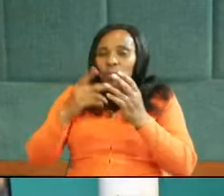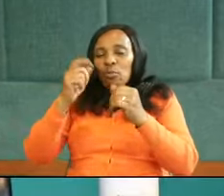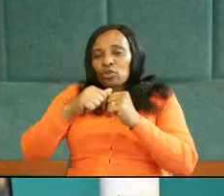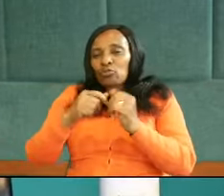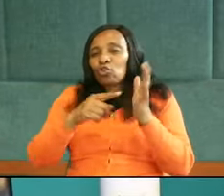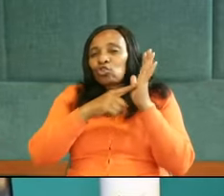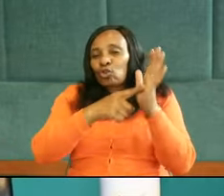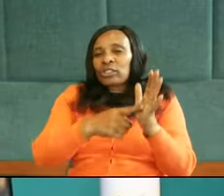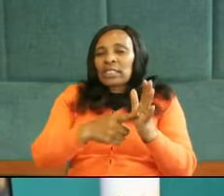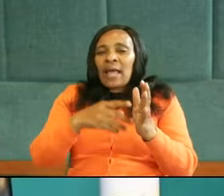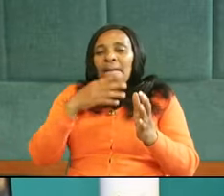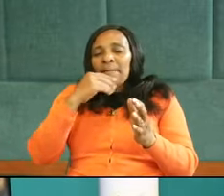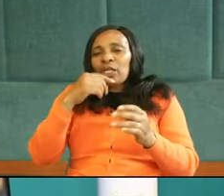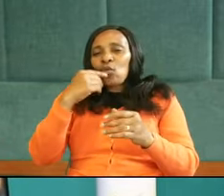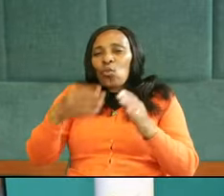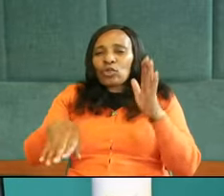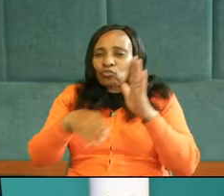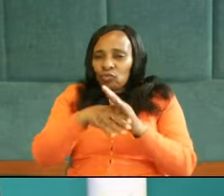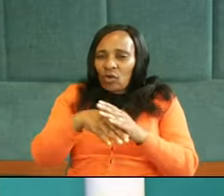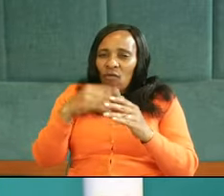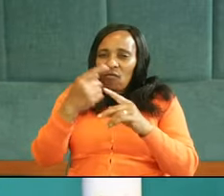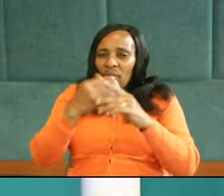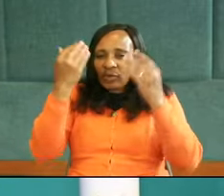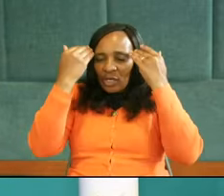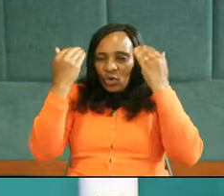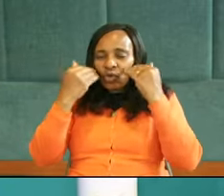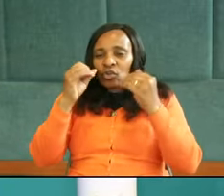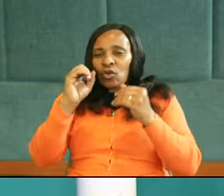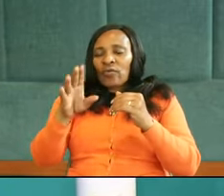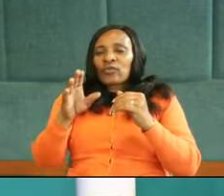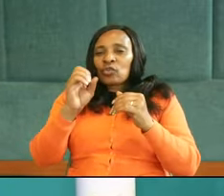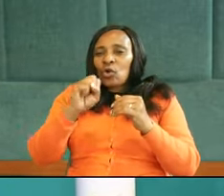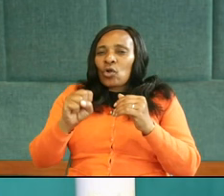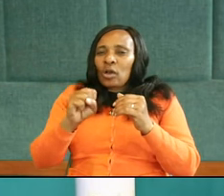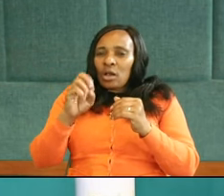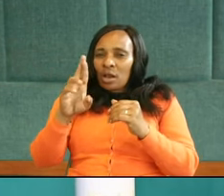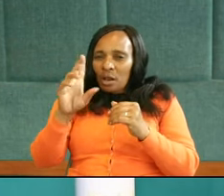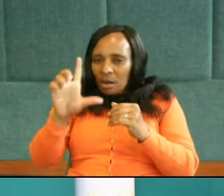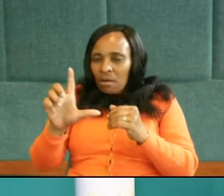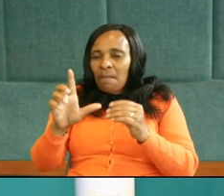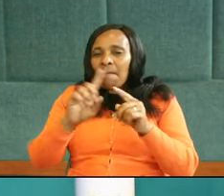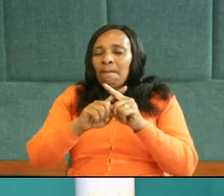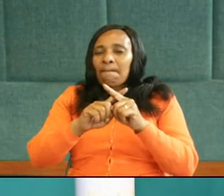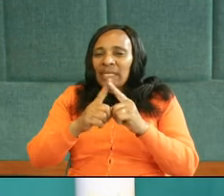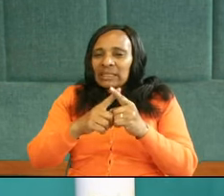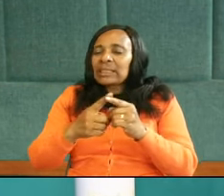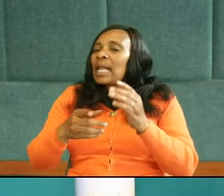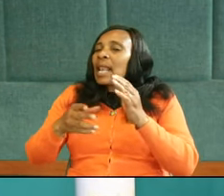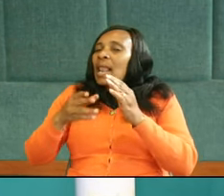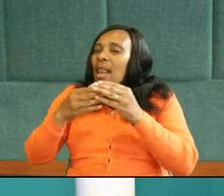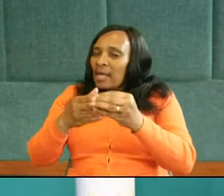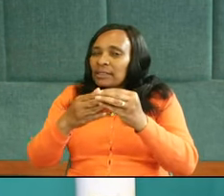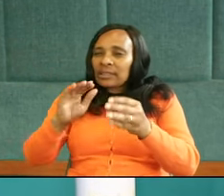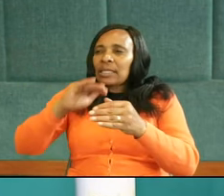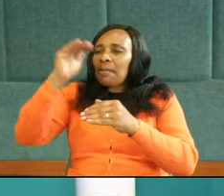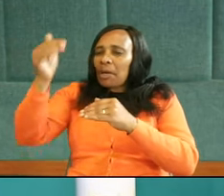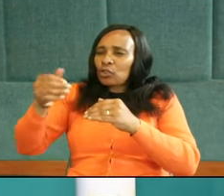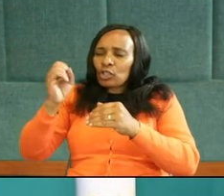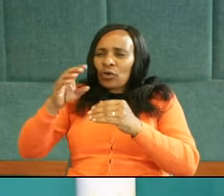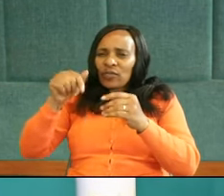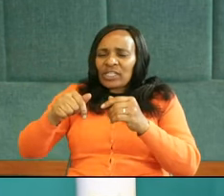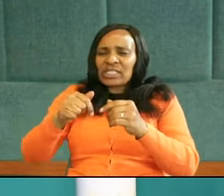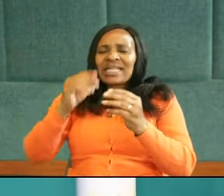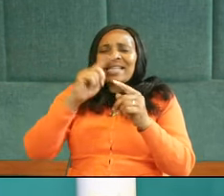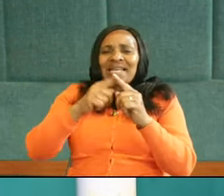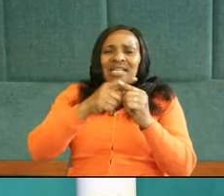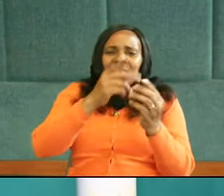been expelled from the court of Saul, who had fled to the mountains and hills and to the caves of the earth to preserve his